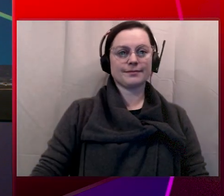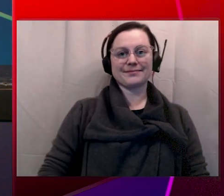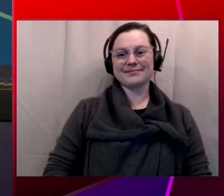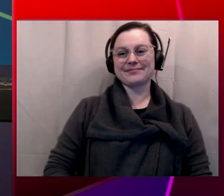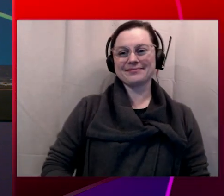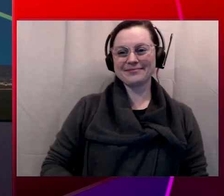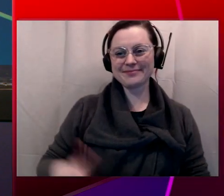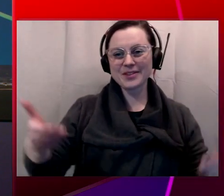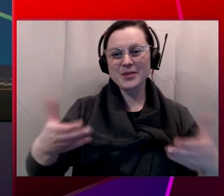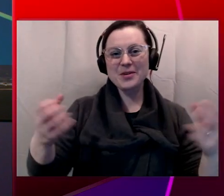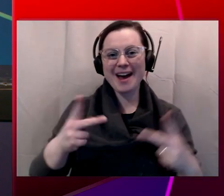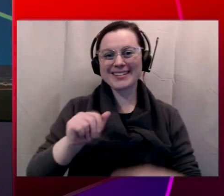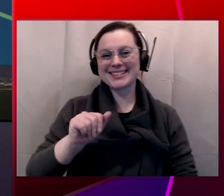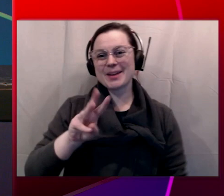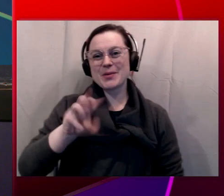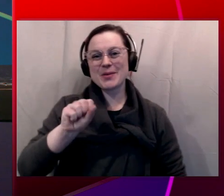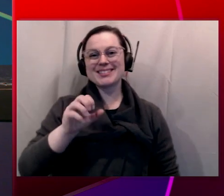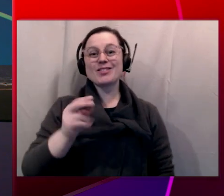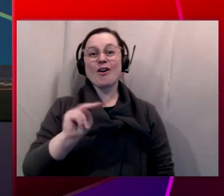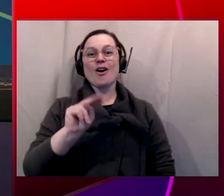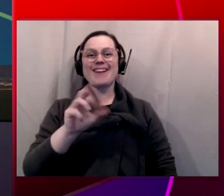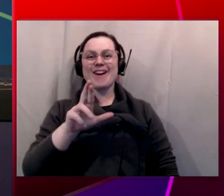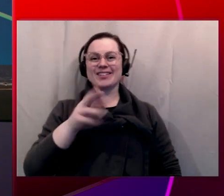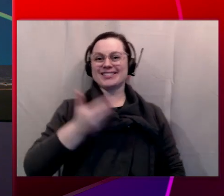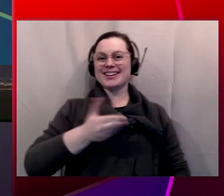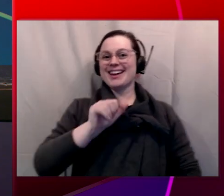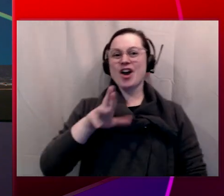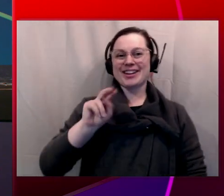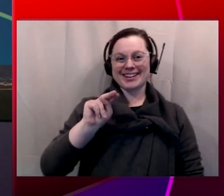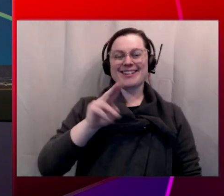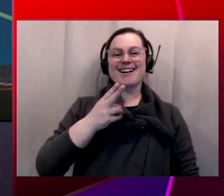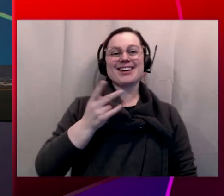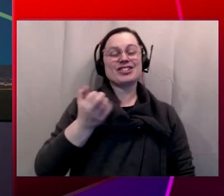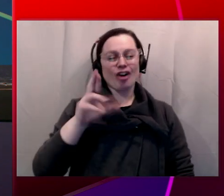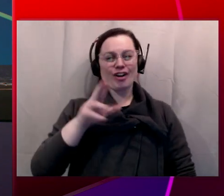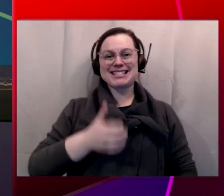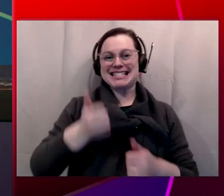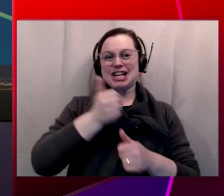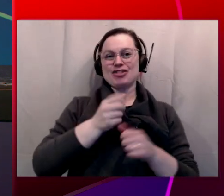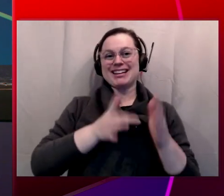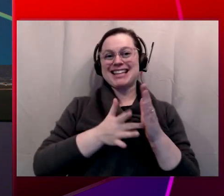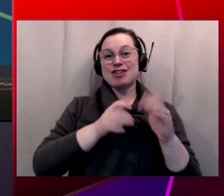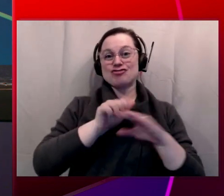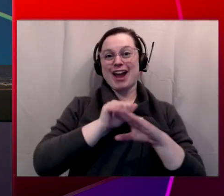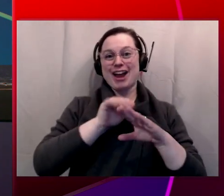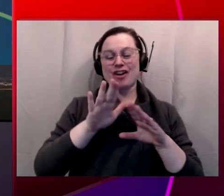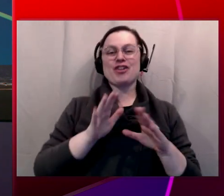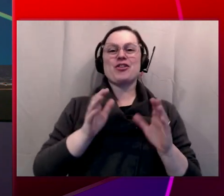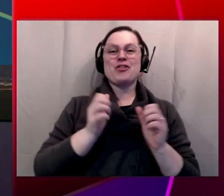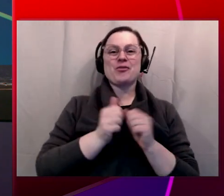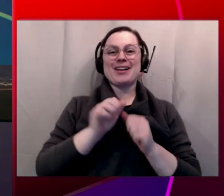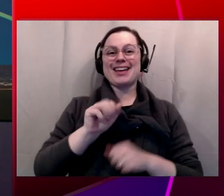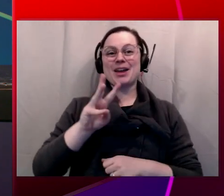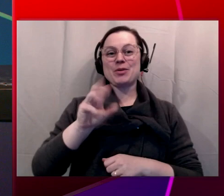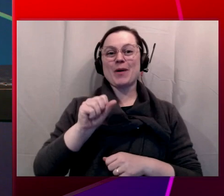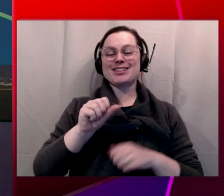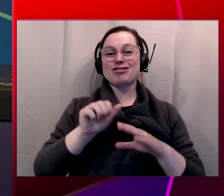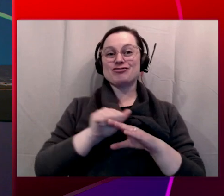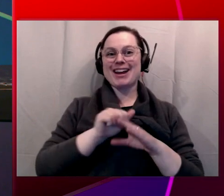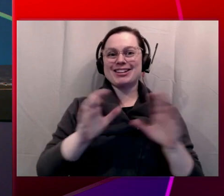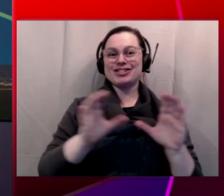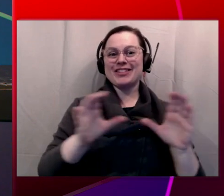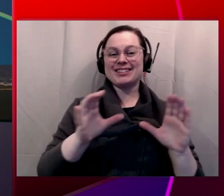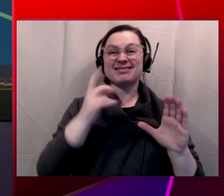welcome back to AWS On Air. My name's Aaron Hunter. I am a senior technical trainer with AWS Training Certification. If you're just joining us, this